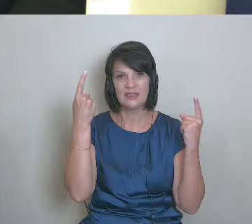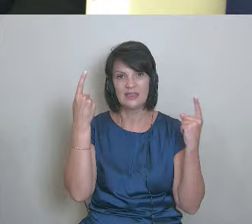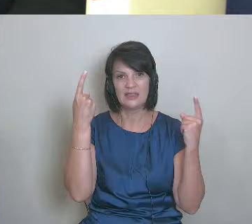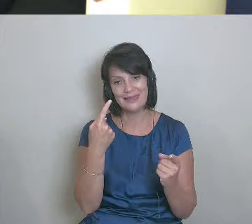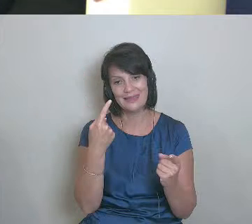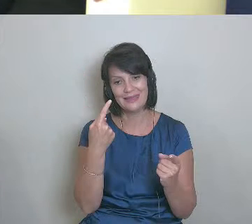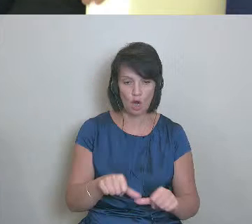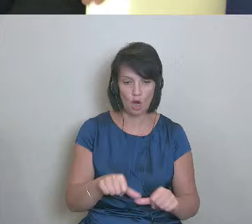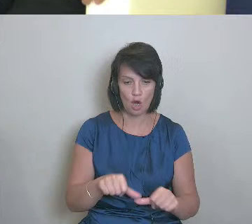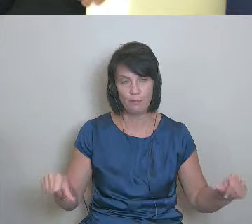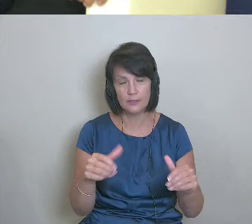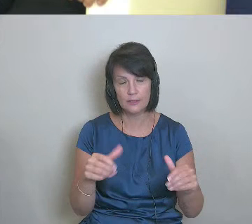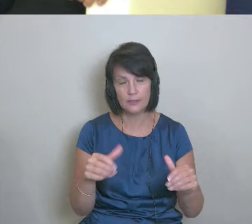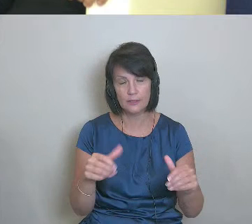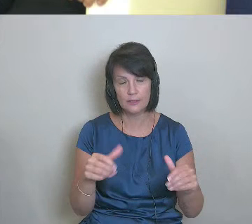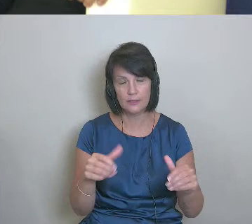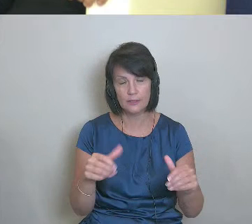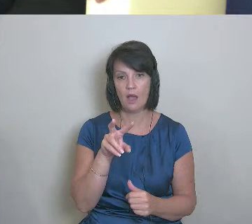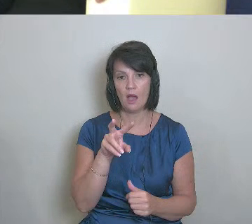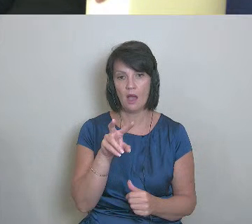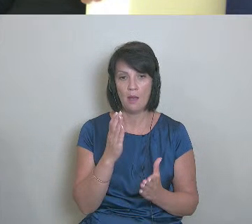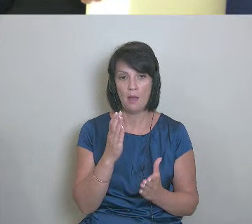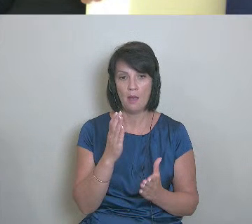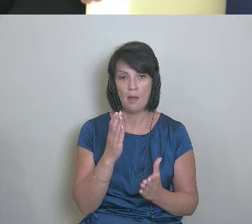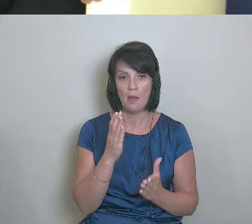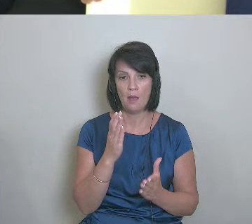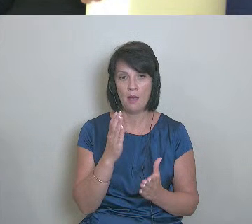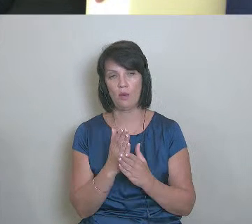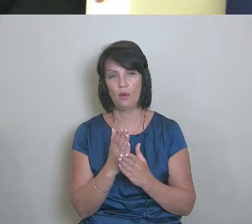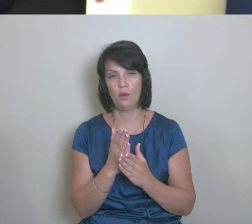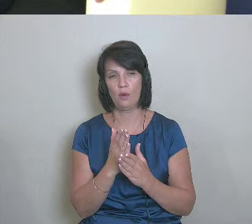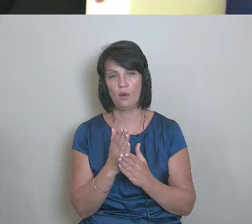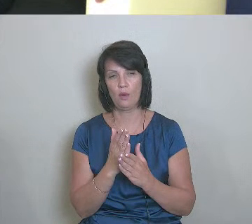constituency commission. It's a technical aspect, and there should be a different